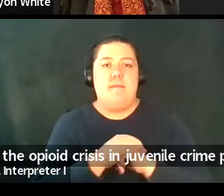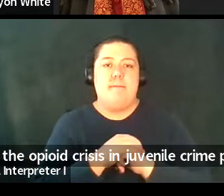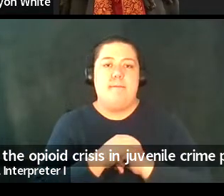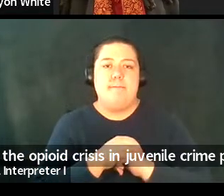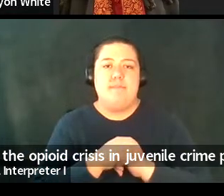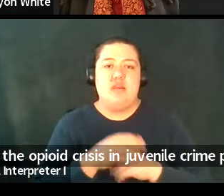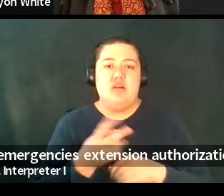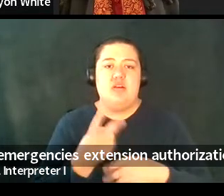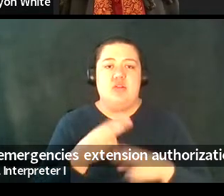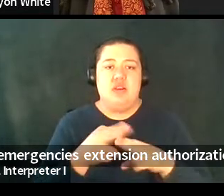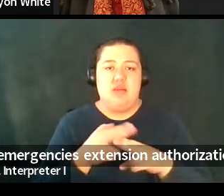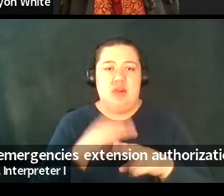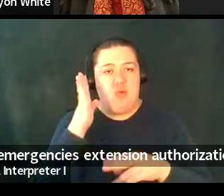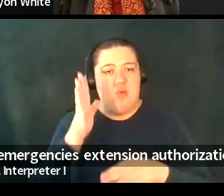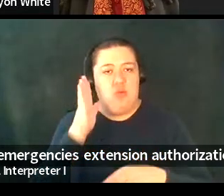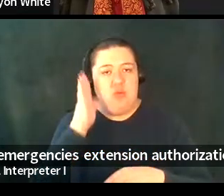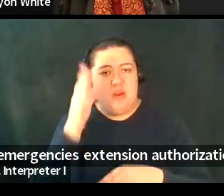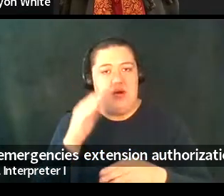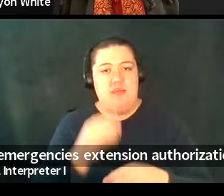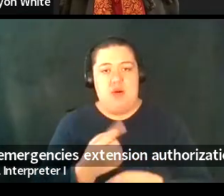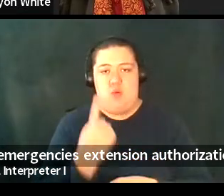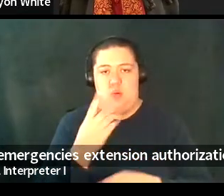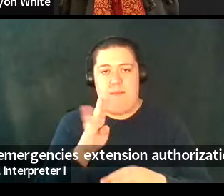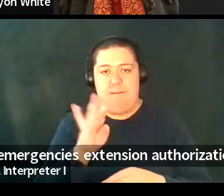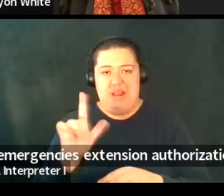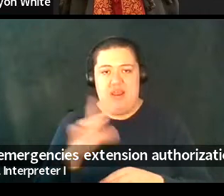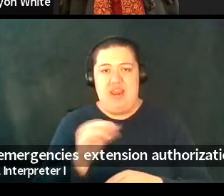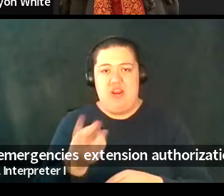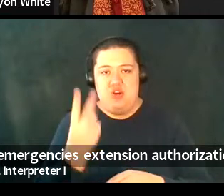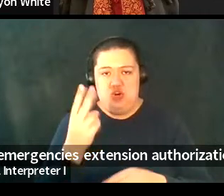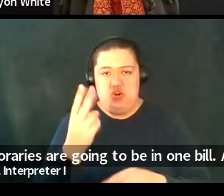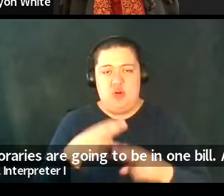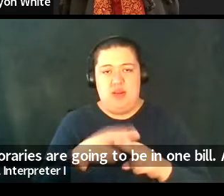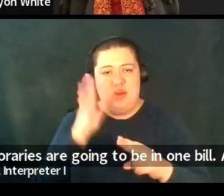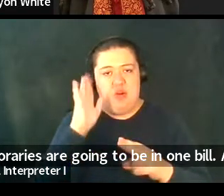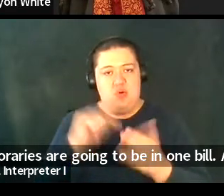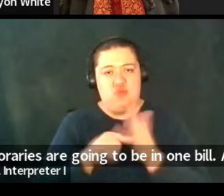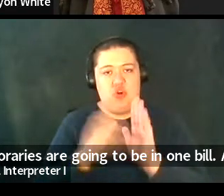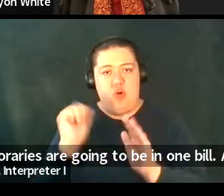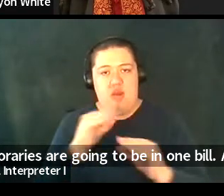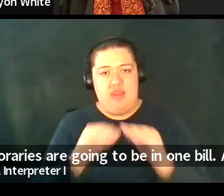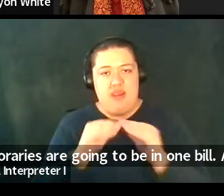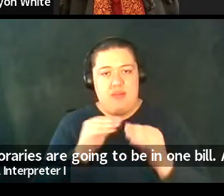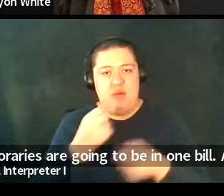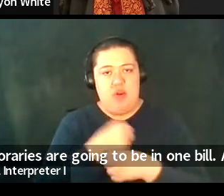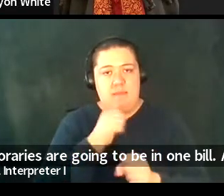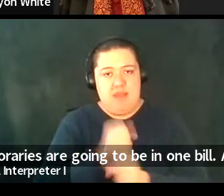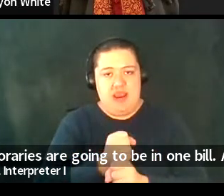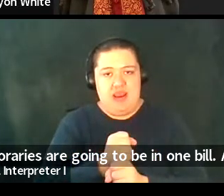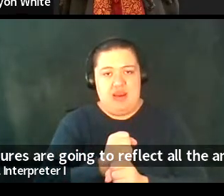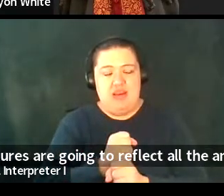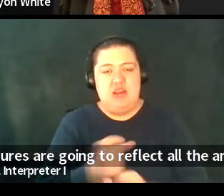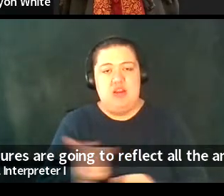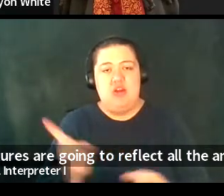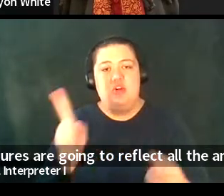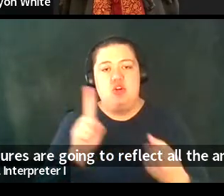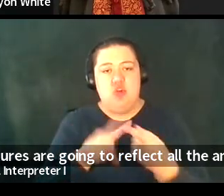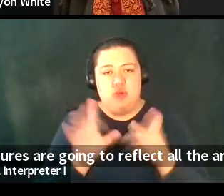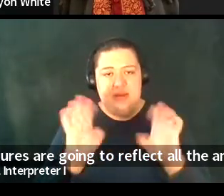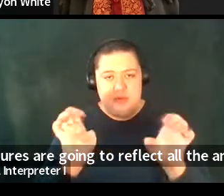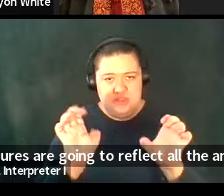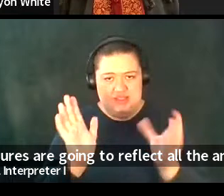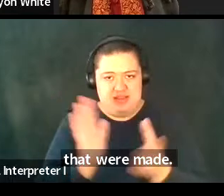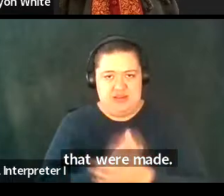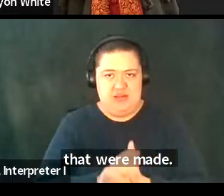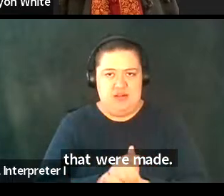Two temporaries are going to be in one bill, and the two temporaries are going to reflect all the amendments that were made to the emergencies.